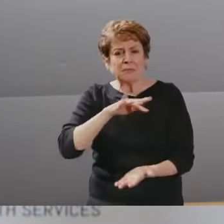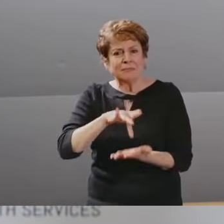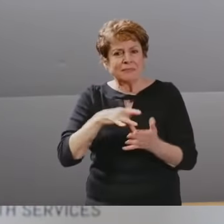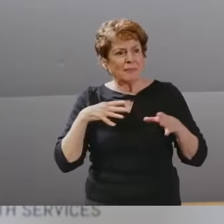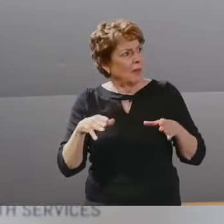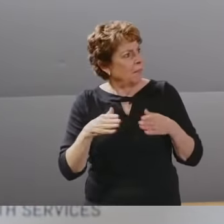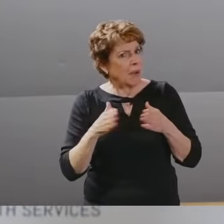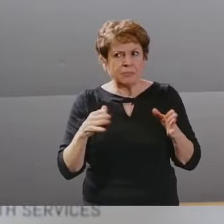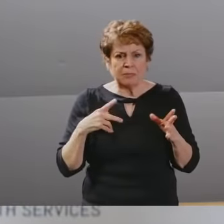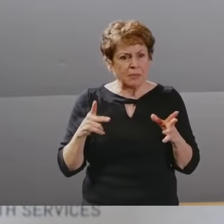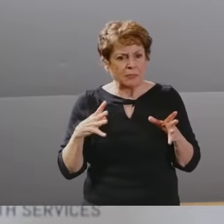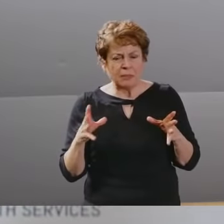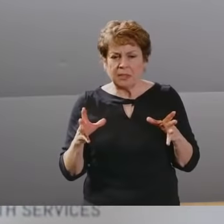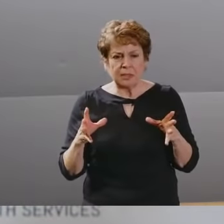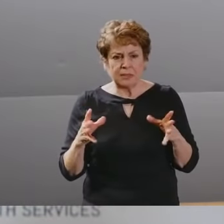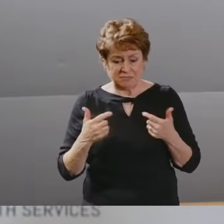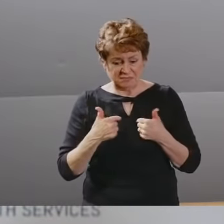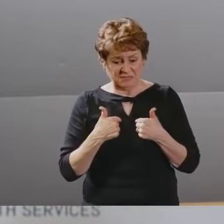I.